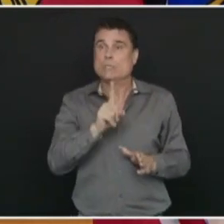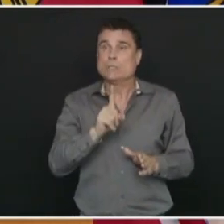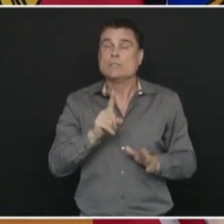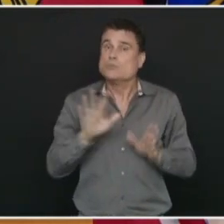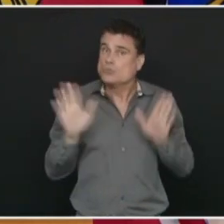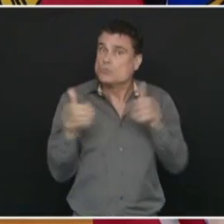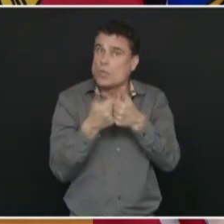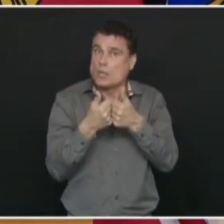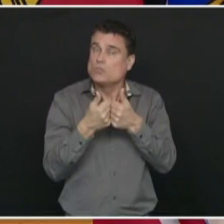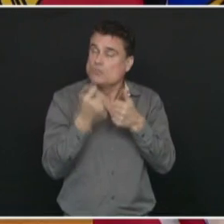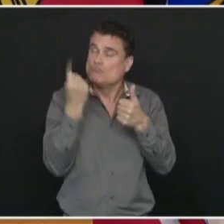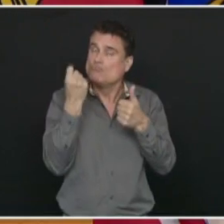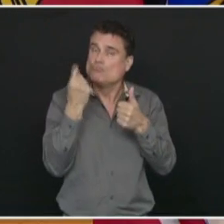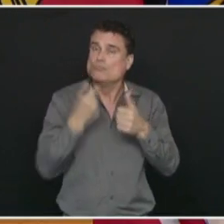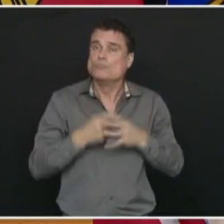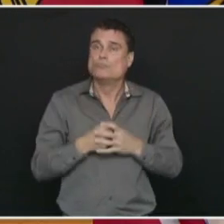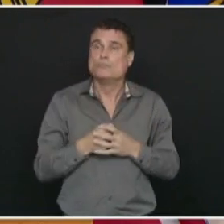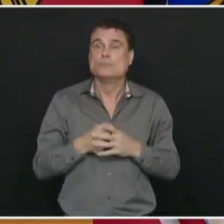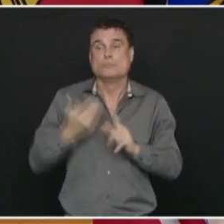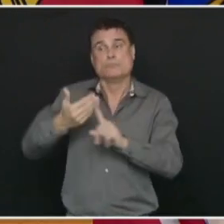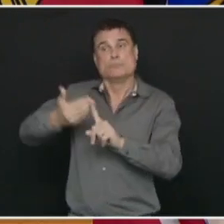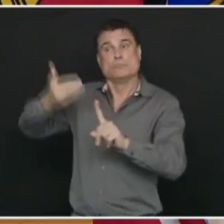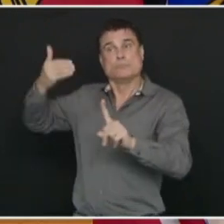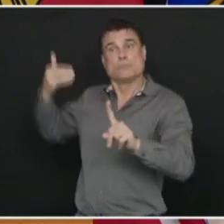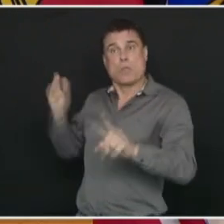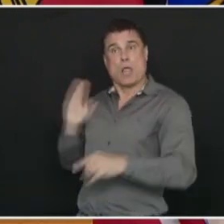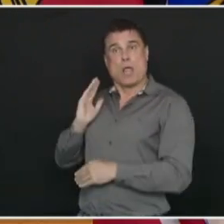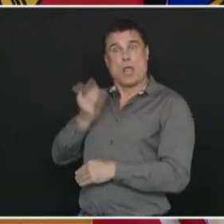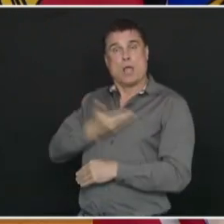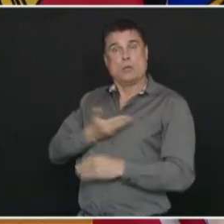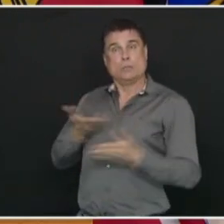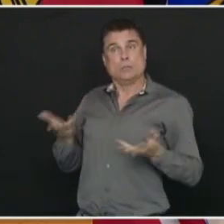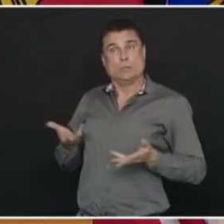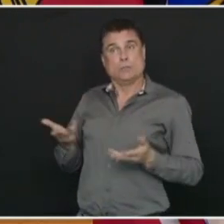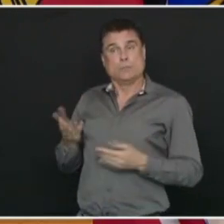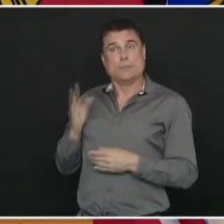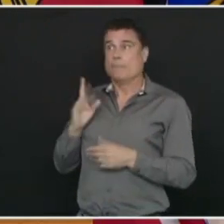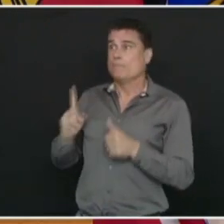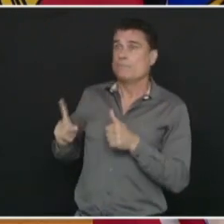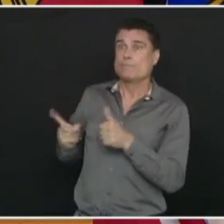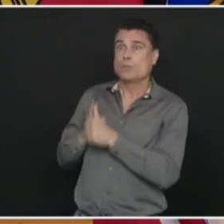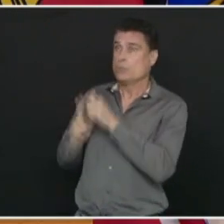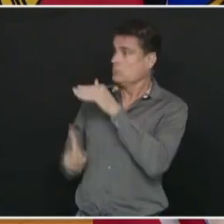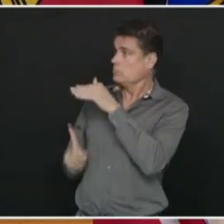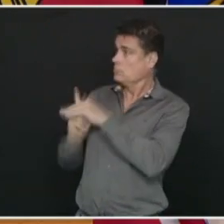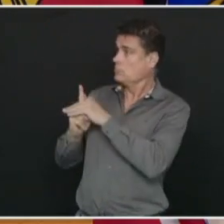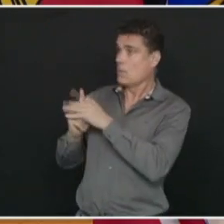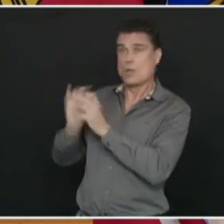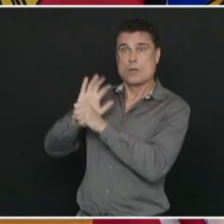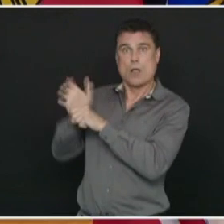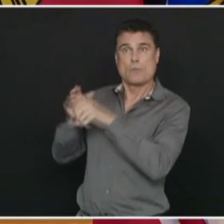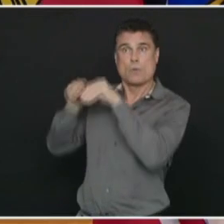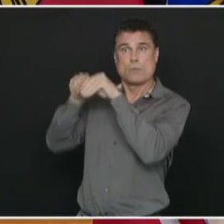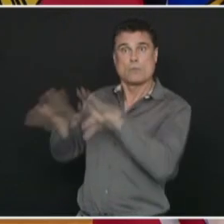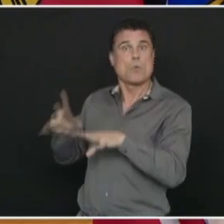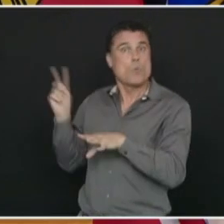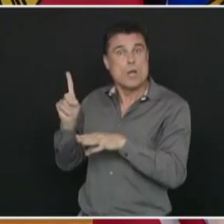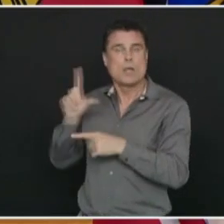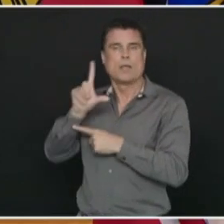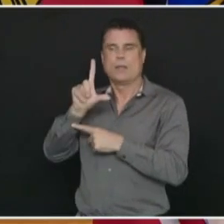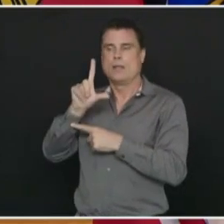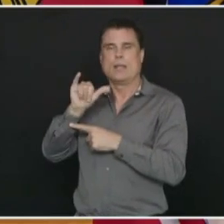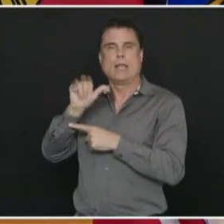Mary Griffin, CHEK News. Hi, Dr. Henry. Thanks very much for this. You were just talking last week about how